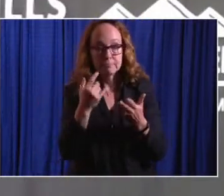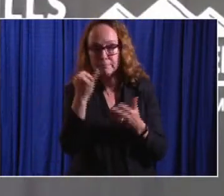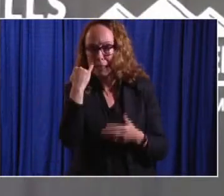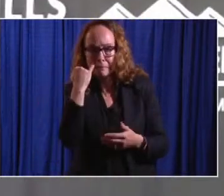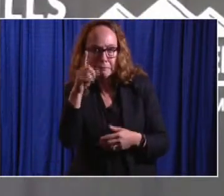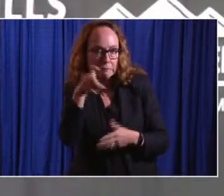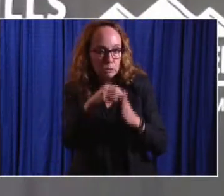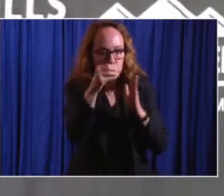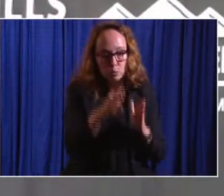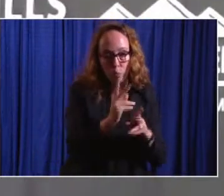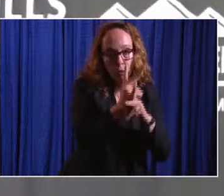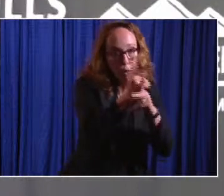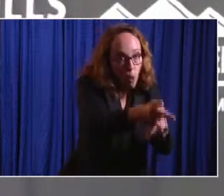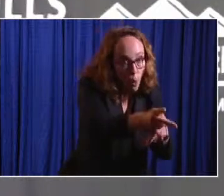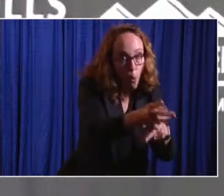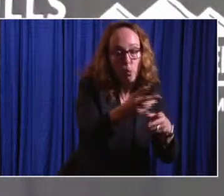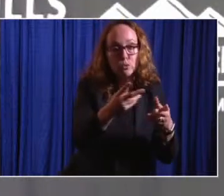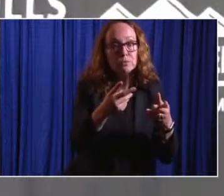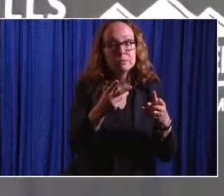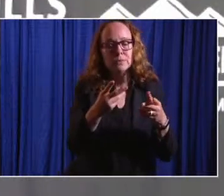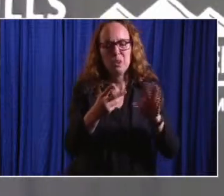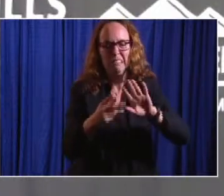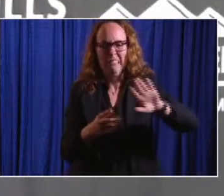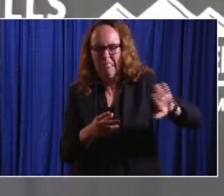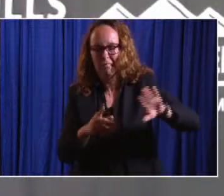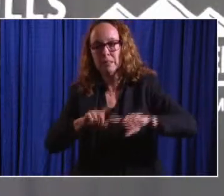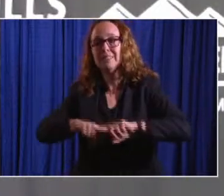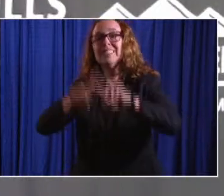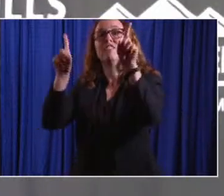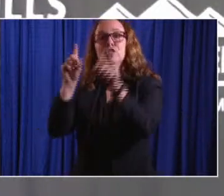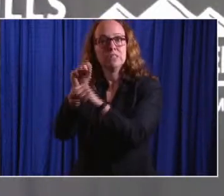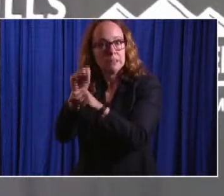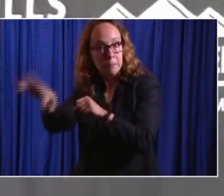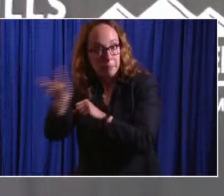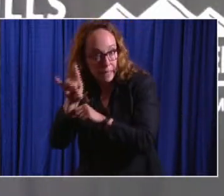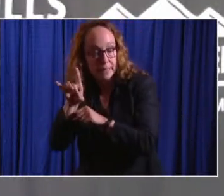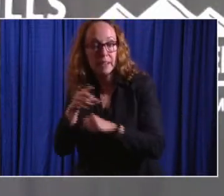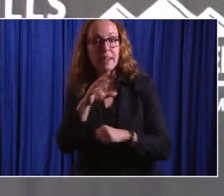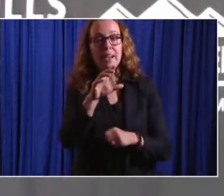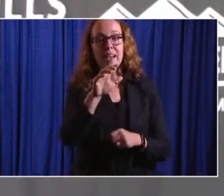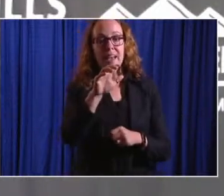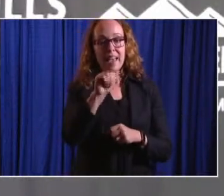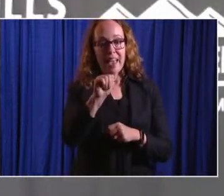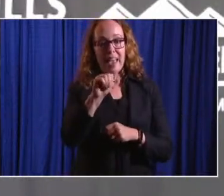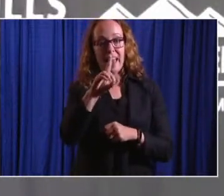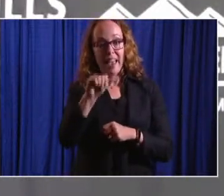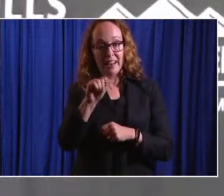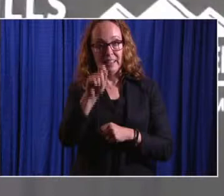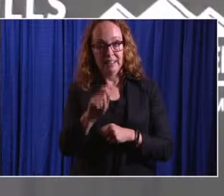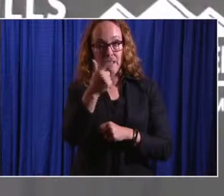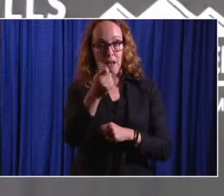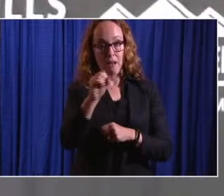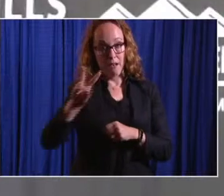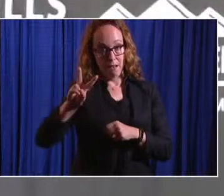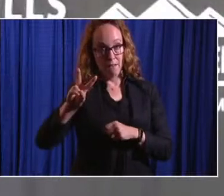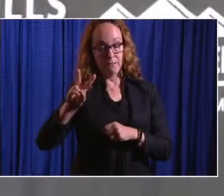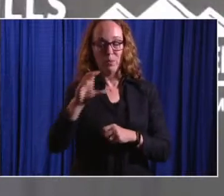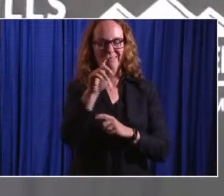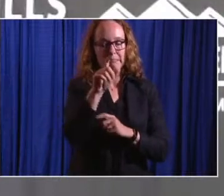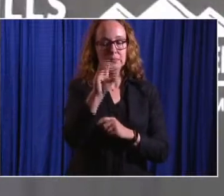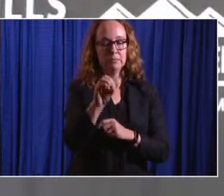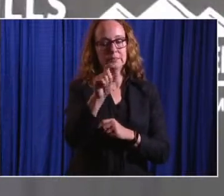whether you want to do something differently. And all of this is available at data.ohio.gov, and it's